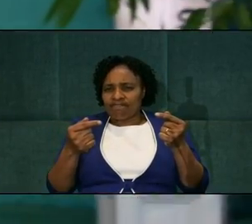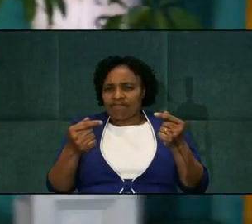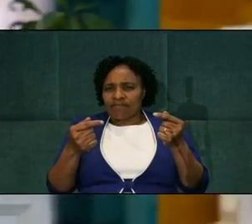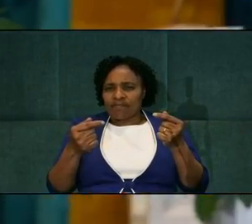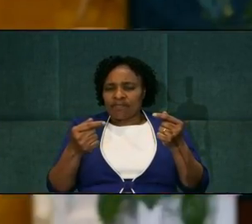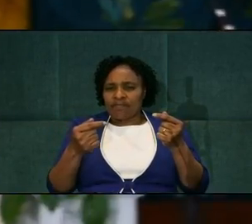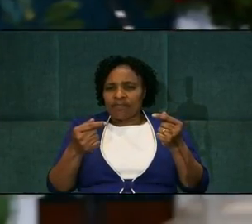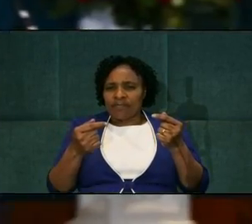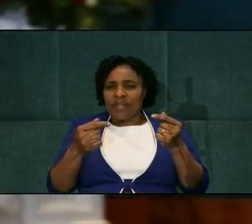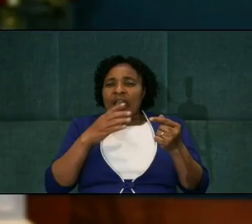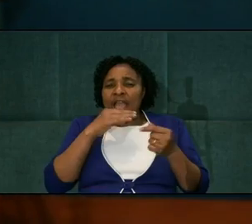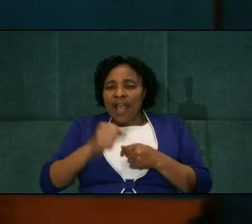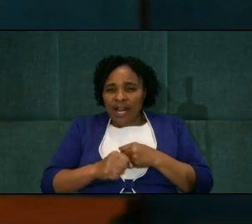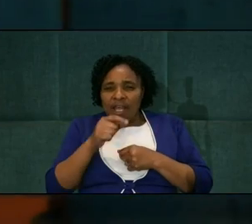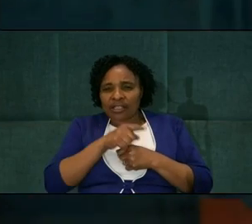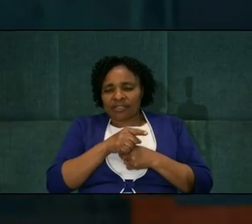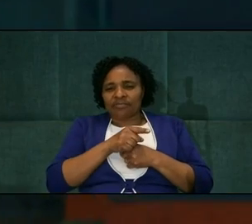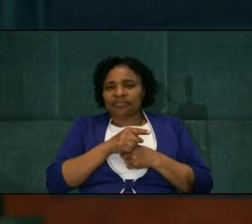Who were the elders?